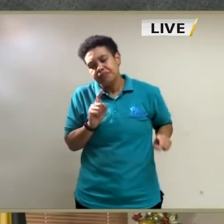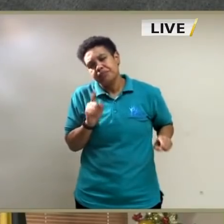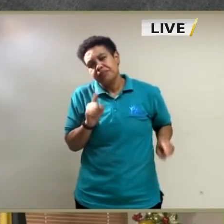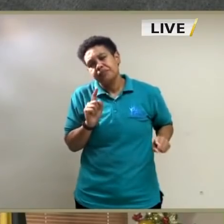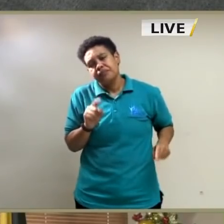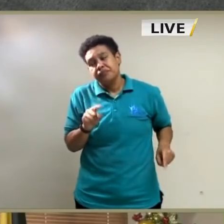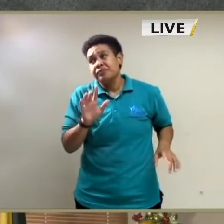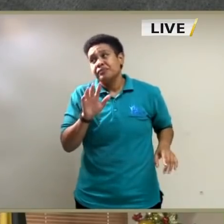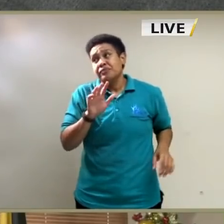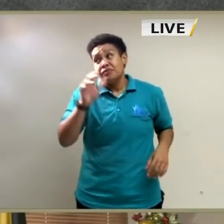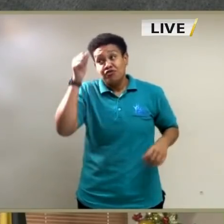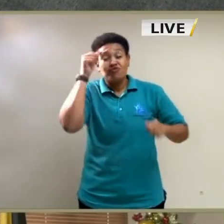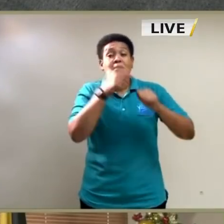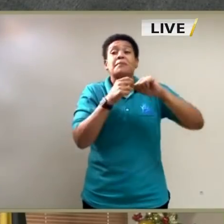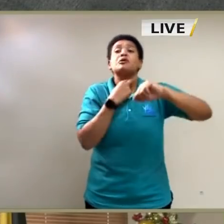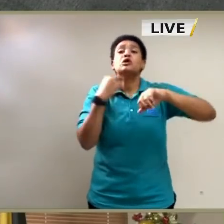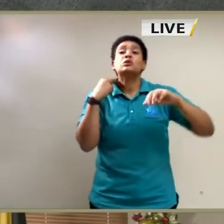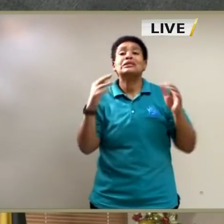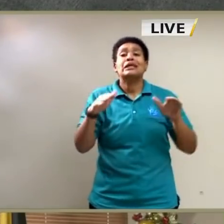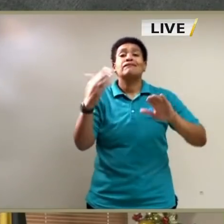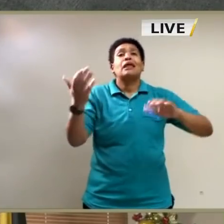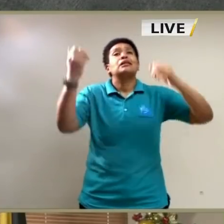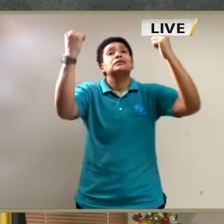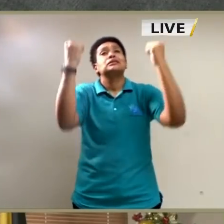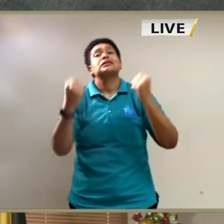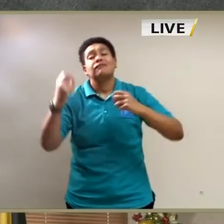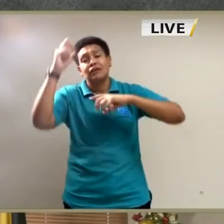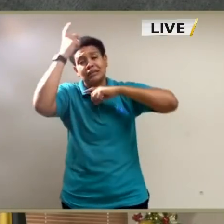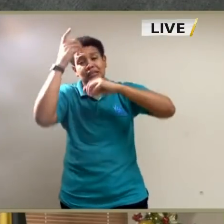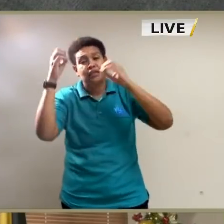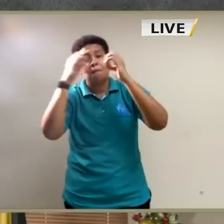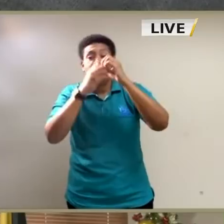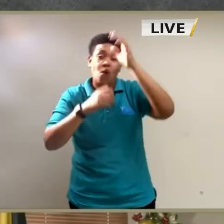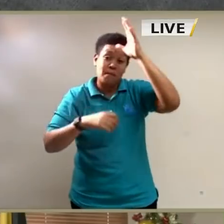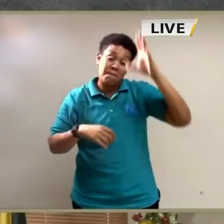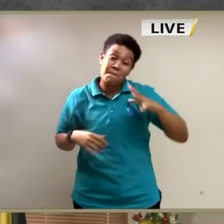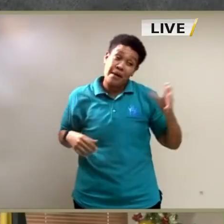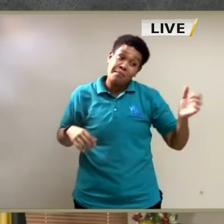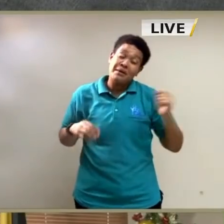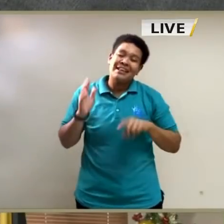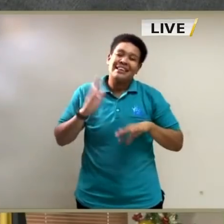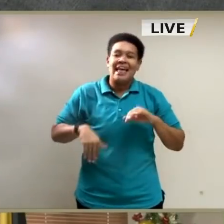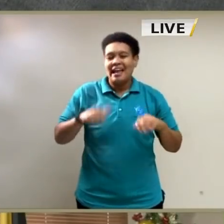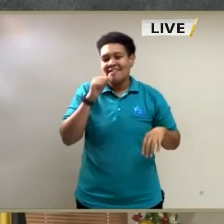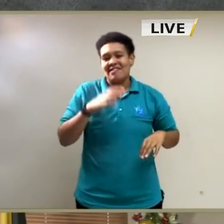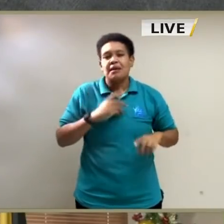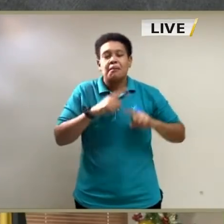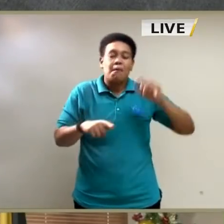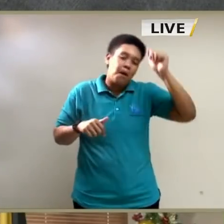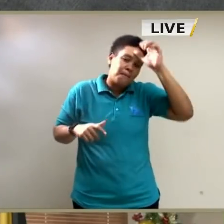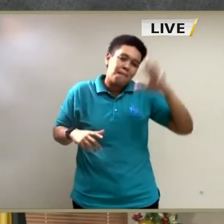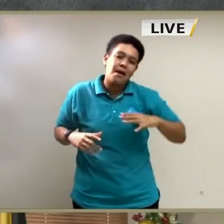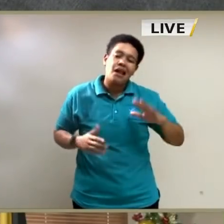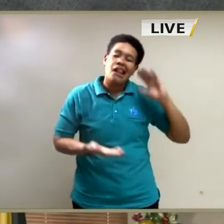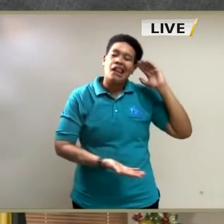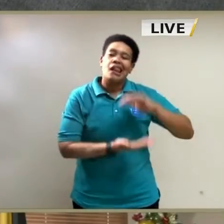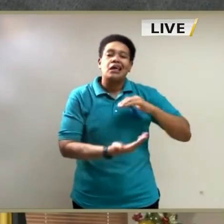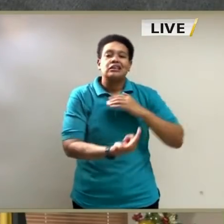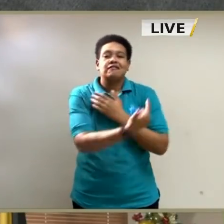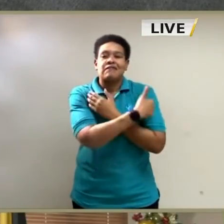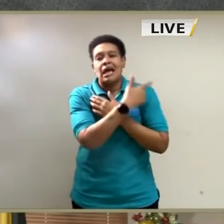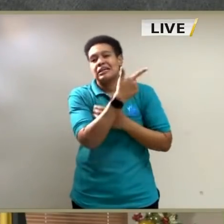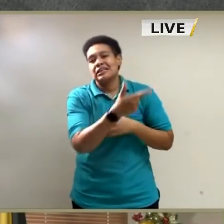risk of death and severe disease greater in males than females, but the males are less vaccinated.